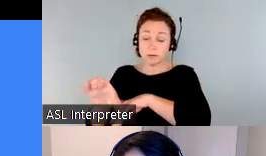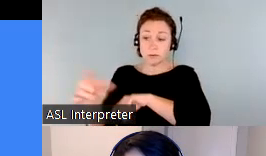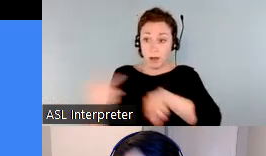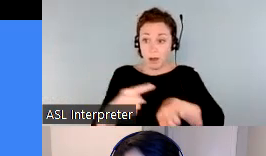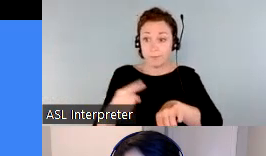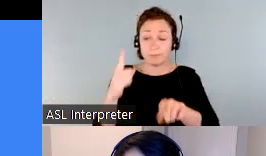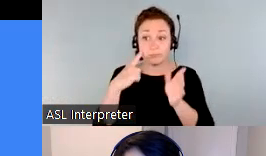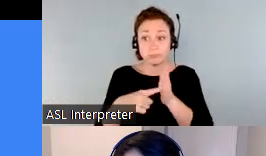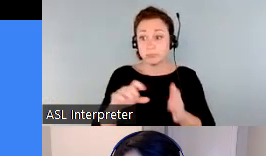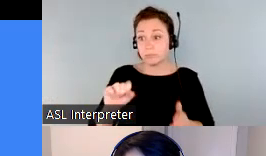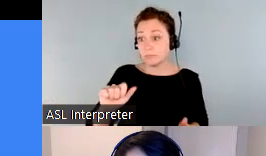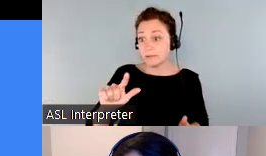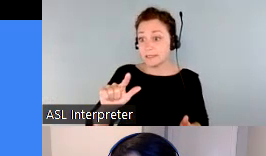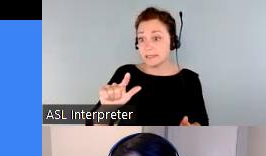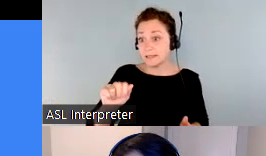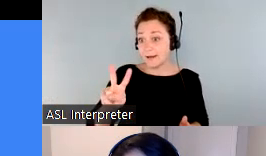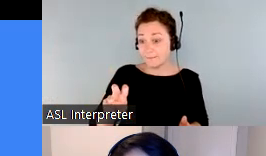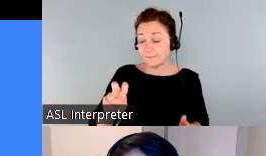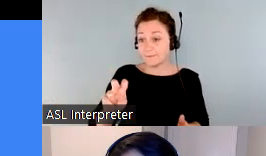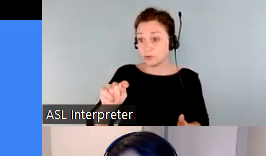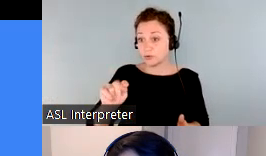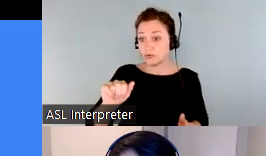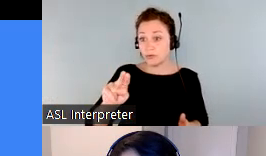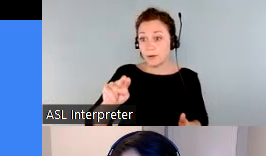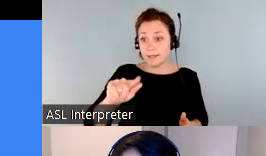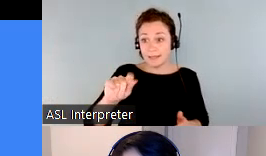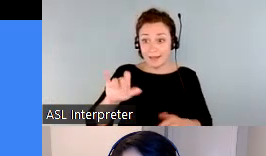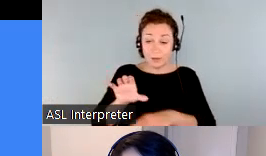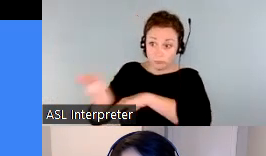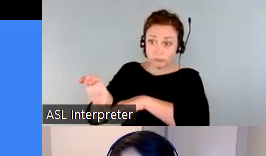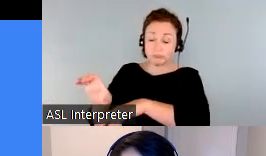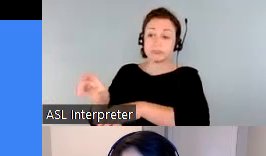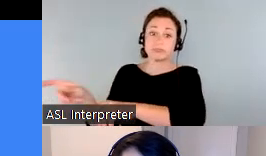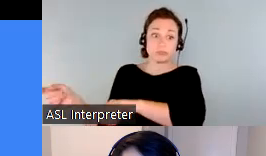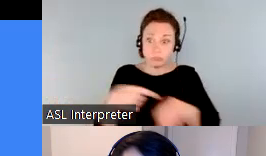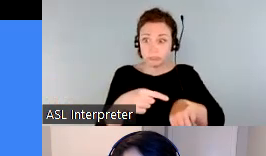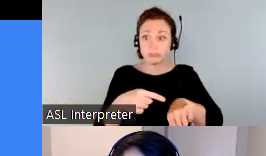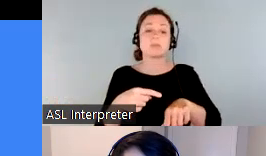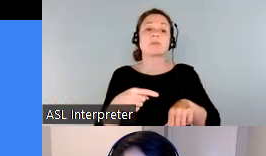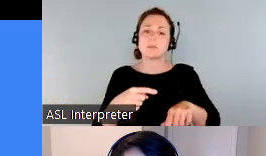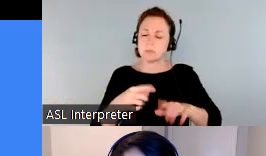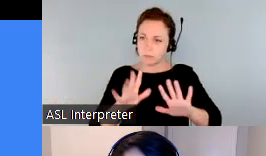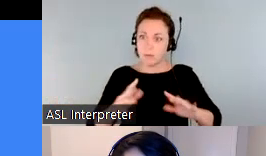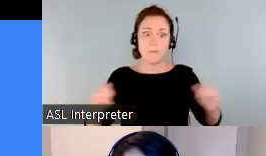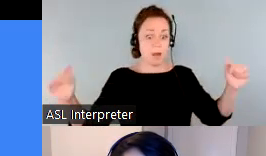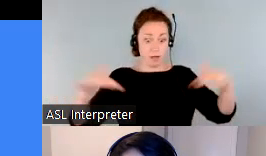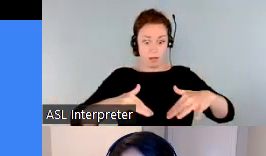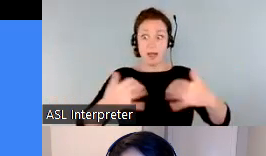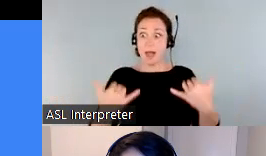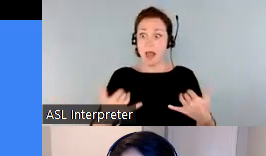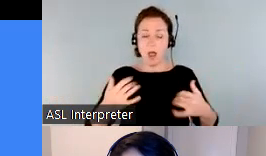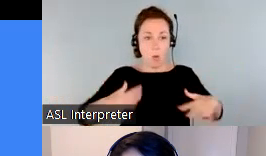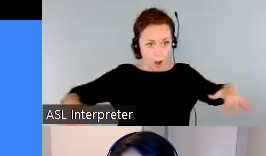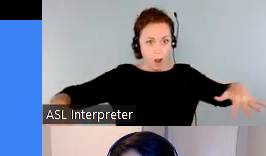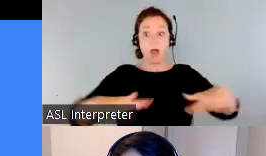of the transatlantic slave trade. Living in this territory, we all have treaty rights and responsibilities and a